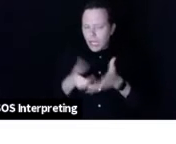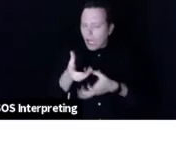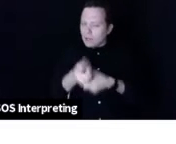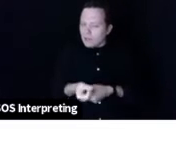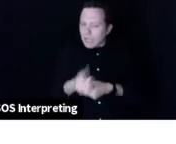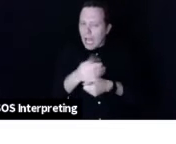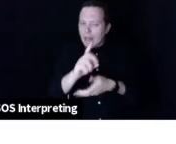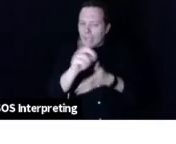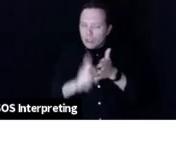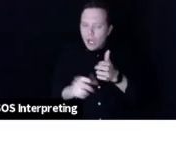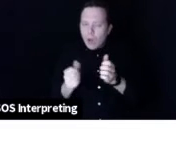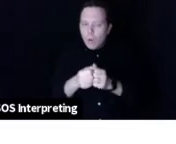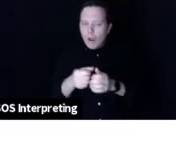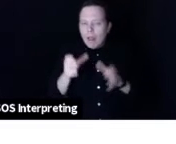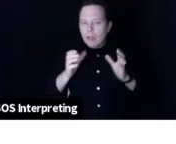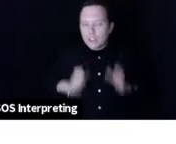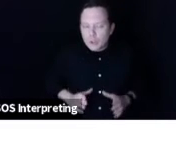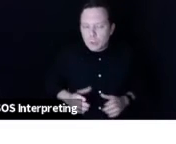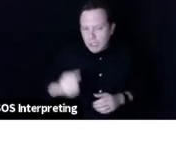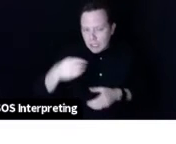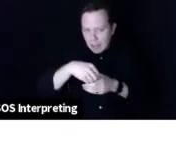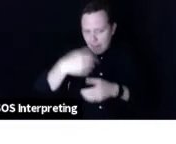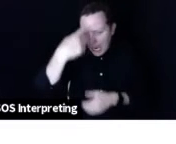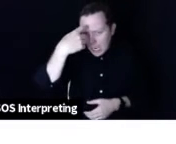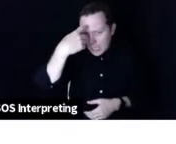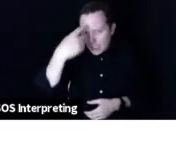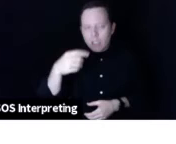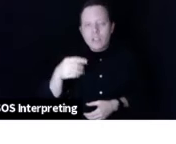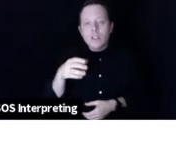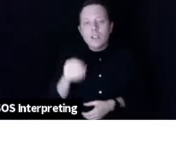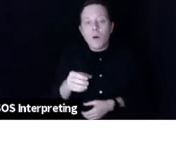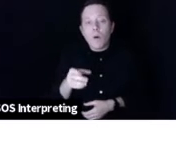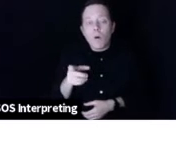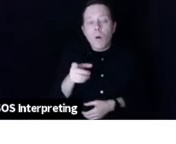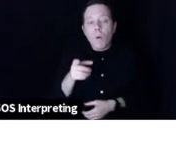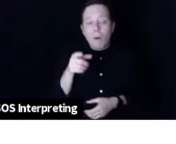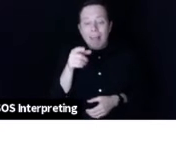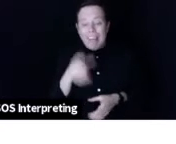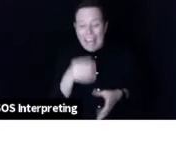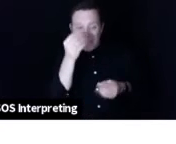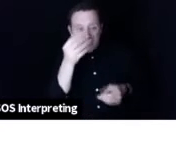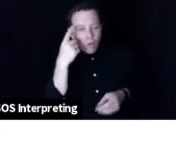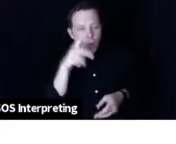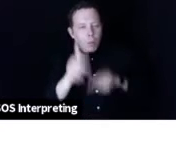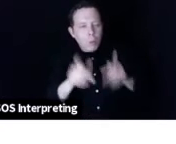in mind. So this information is for patients like you.